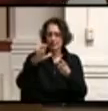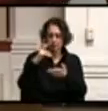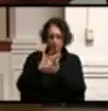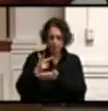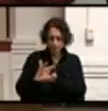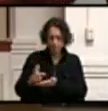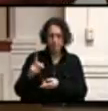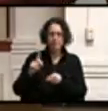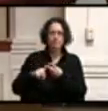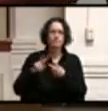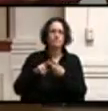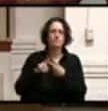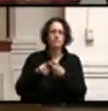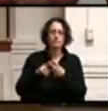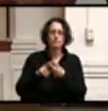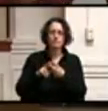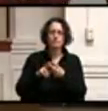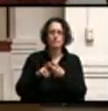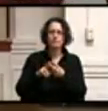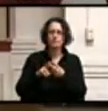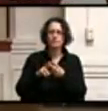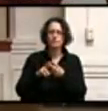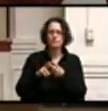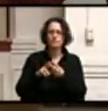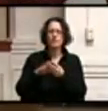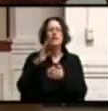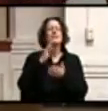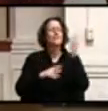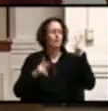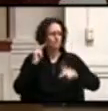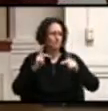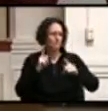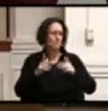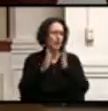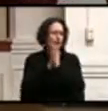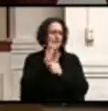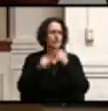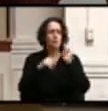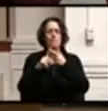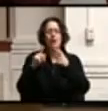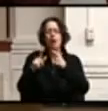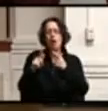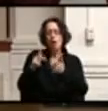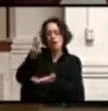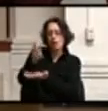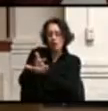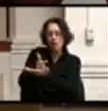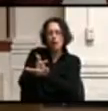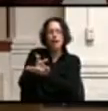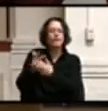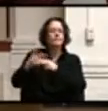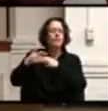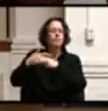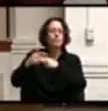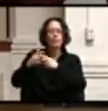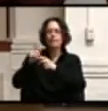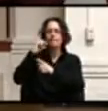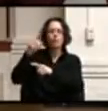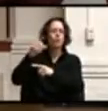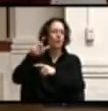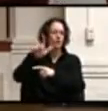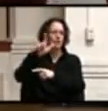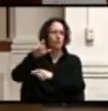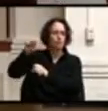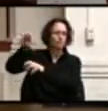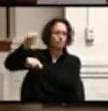been some discussion, what do we do for loading space for the library? And I think we've got a solution to propose for that.